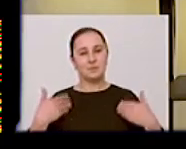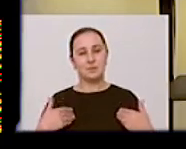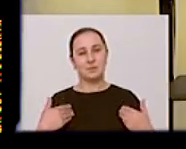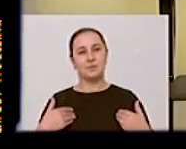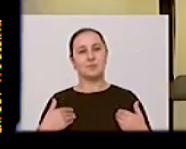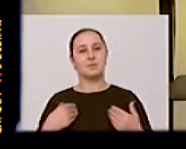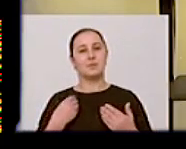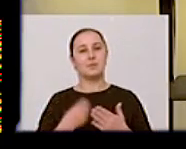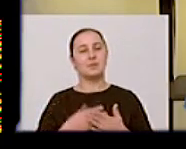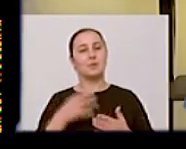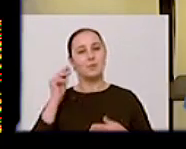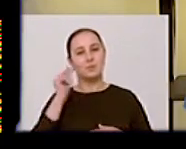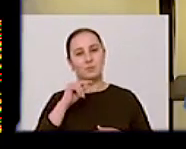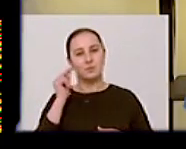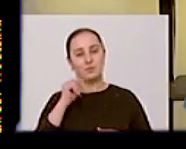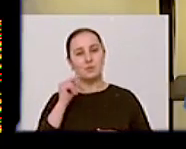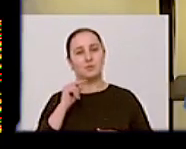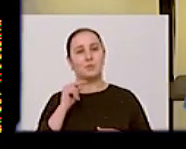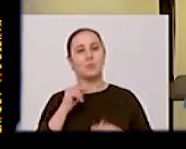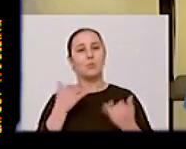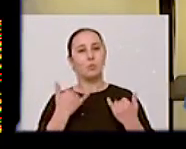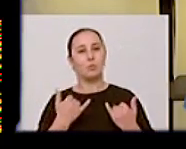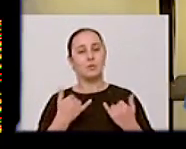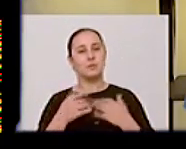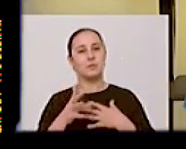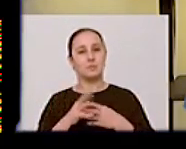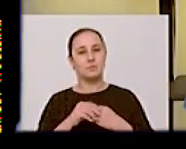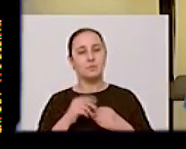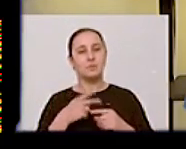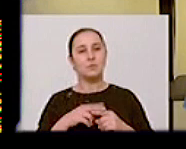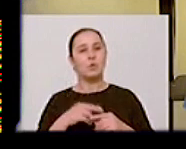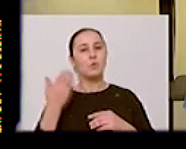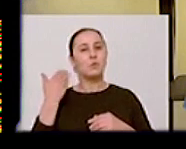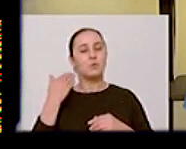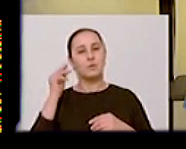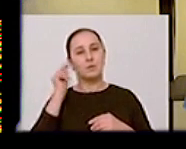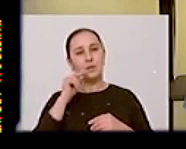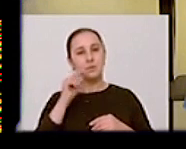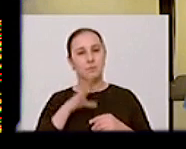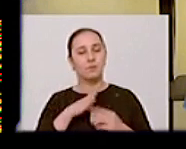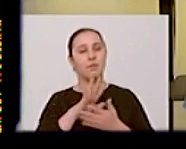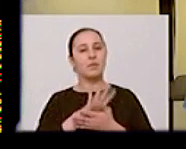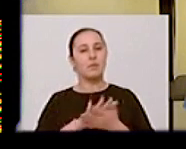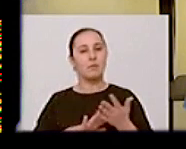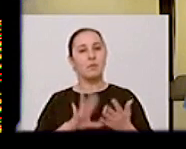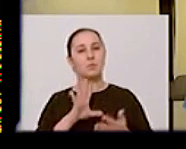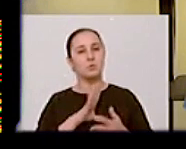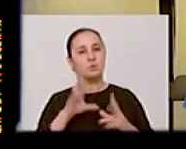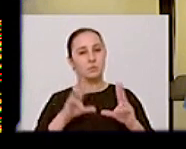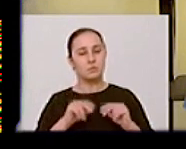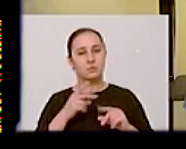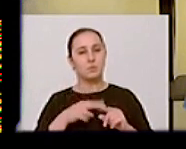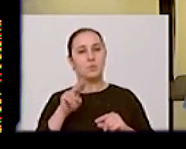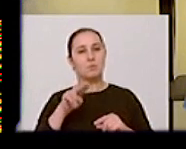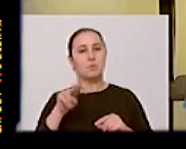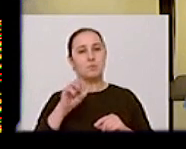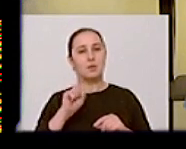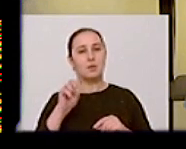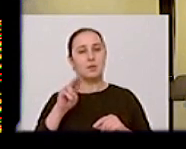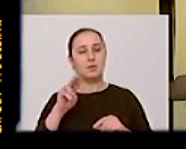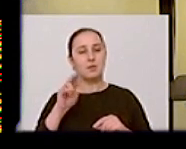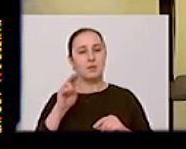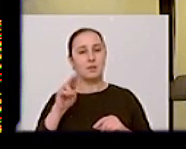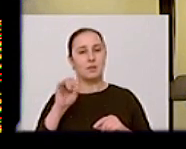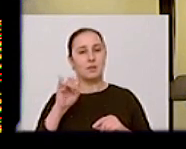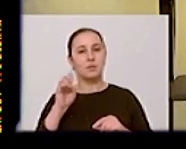Assalomu alaykum aziz o'quvchilar. Bugun siz bilan o'tgan darsimizning davomi hisoblangan Padarkush